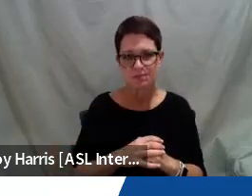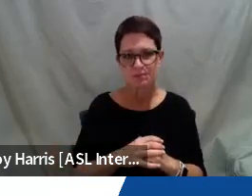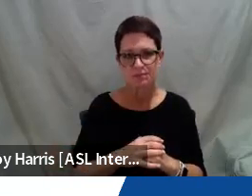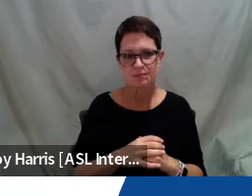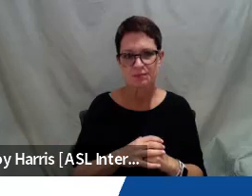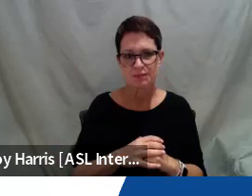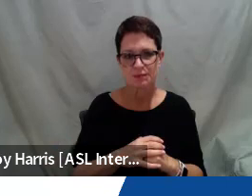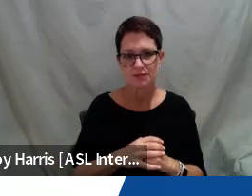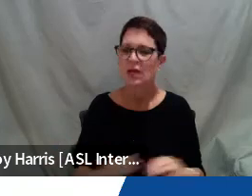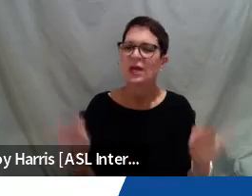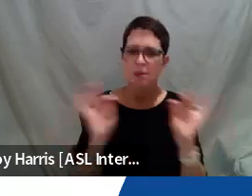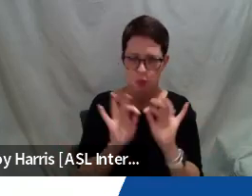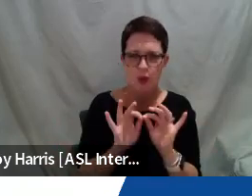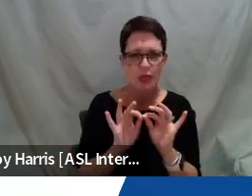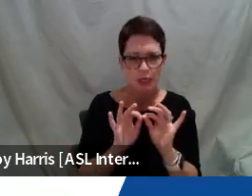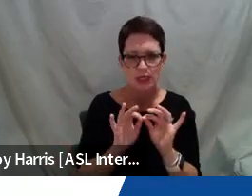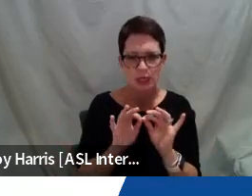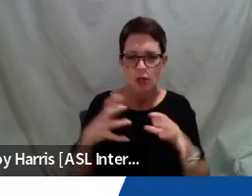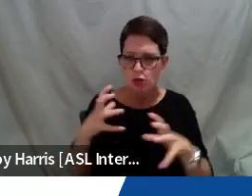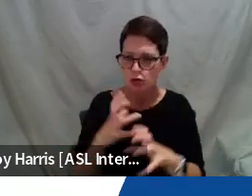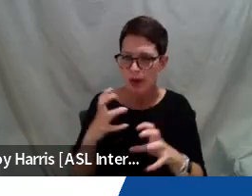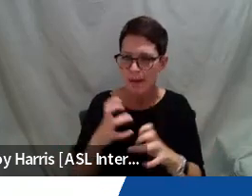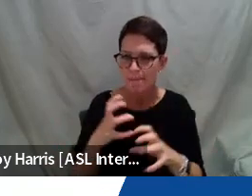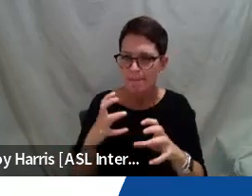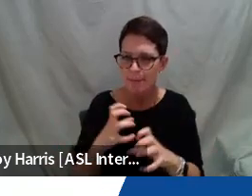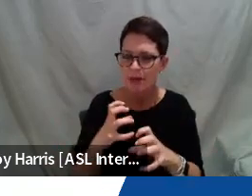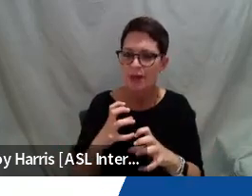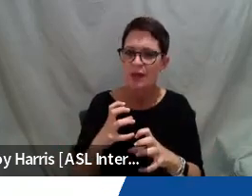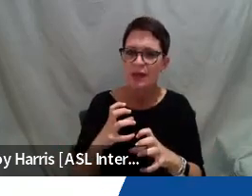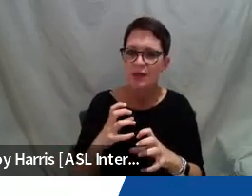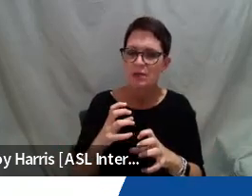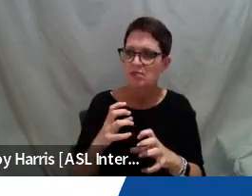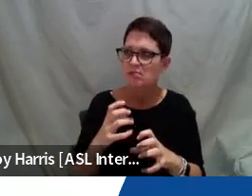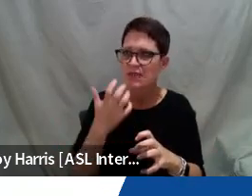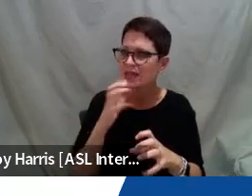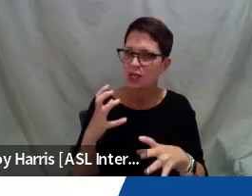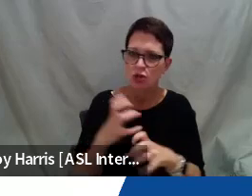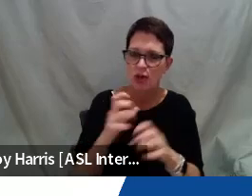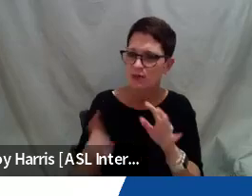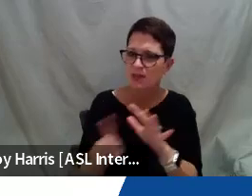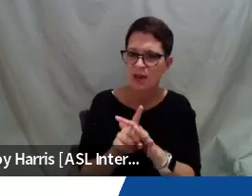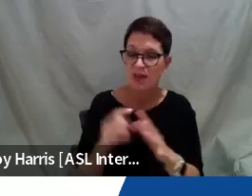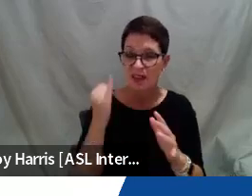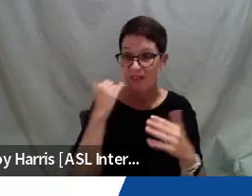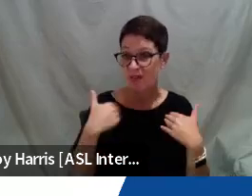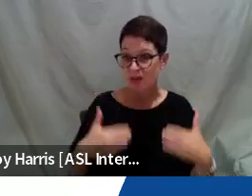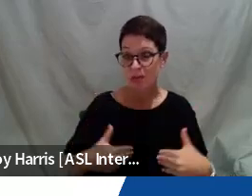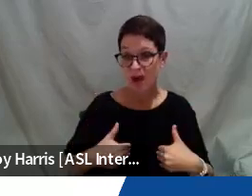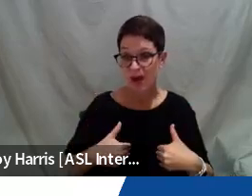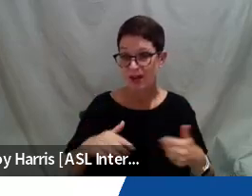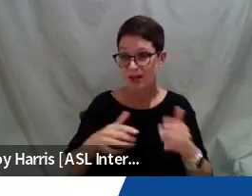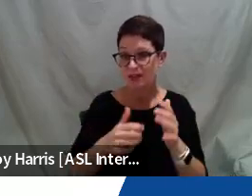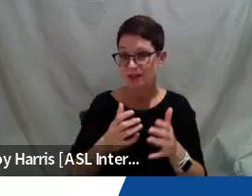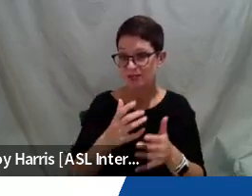it's really important to understand that heat cramps can come if your body is depleted